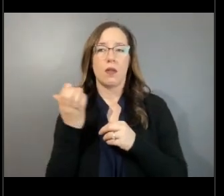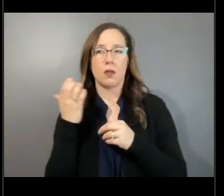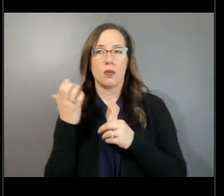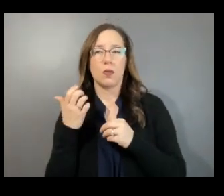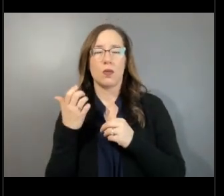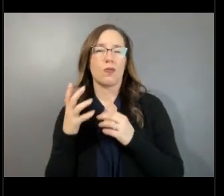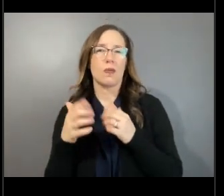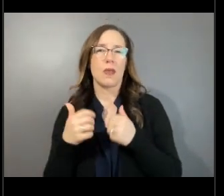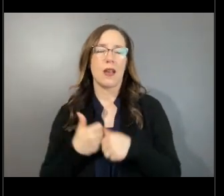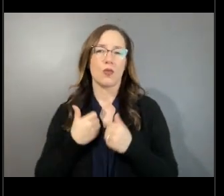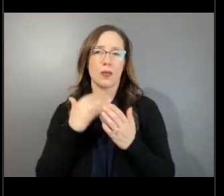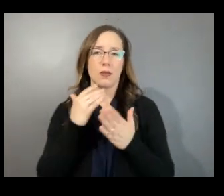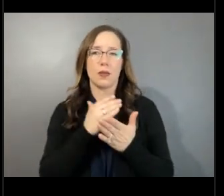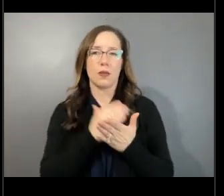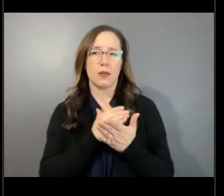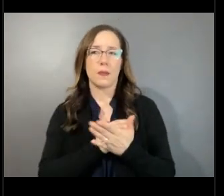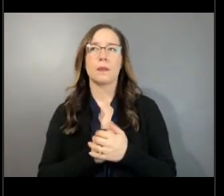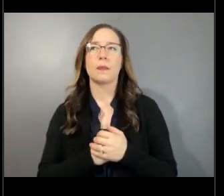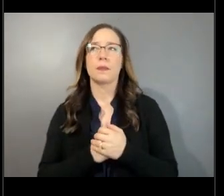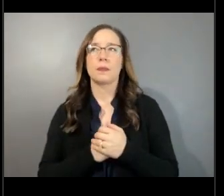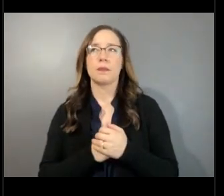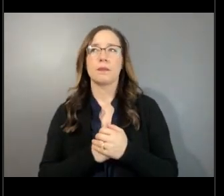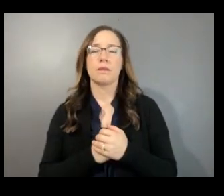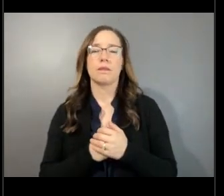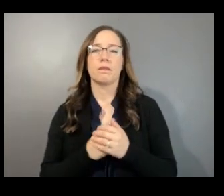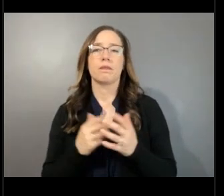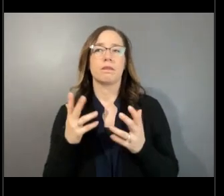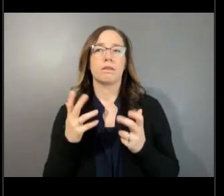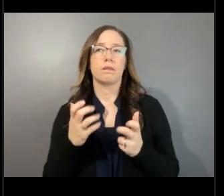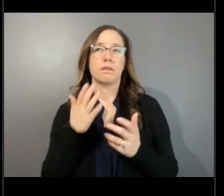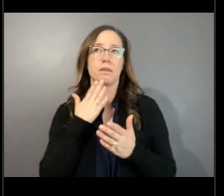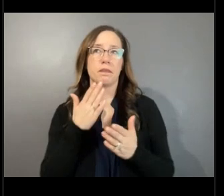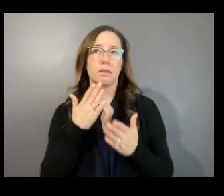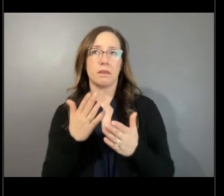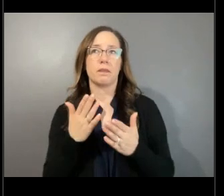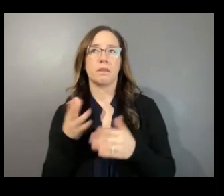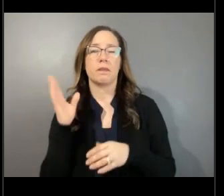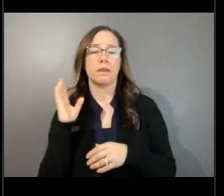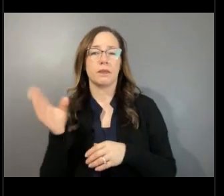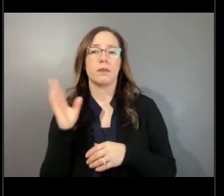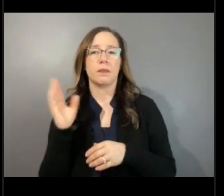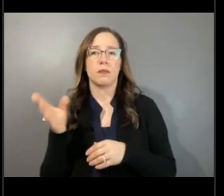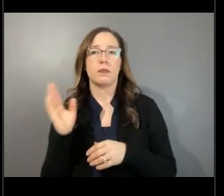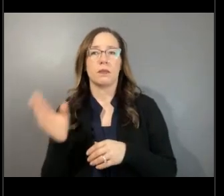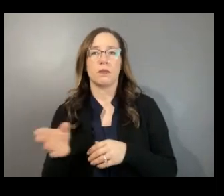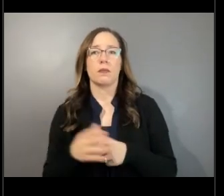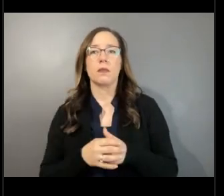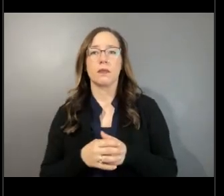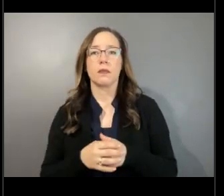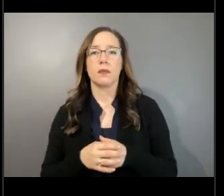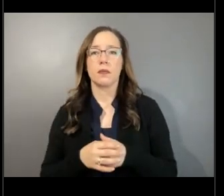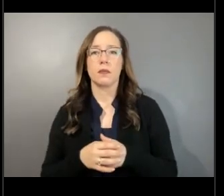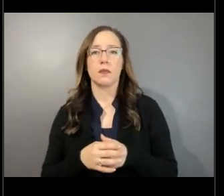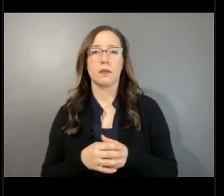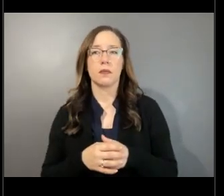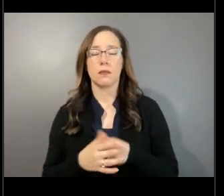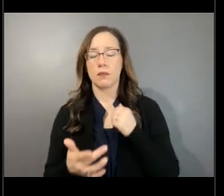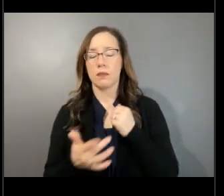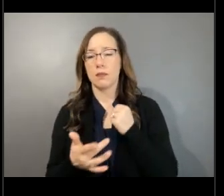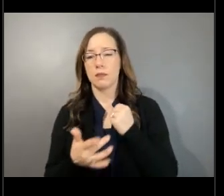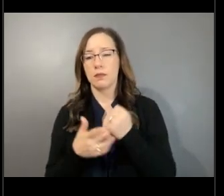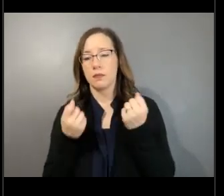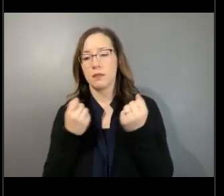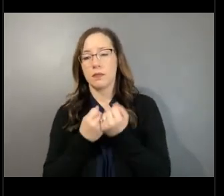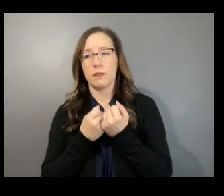address book. We would like to thank the presenters, the technical